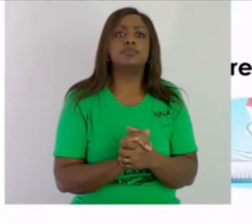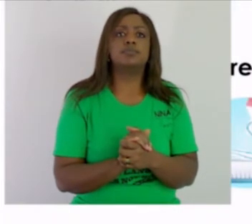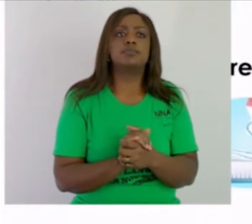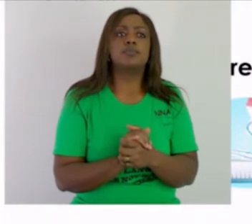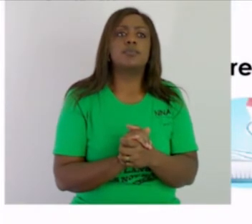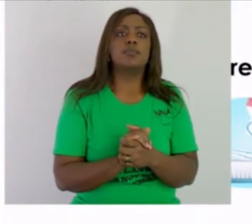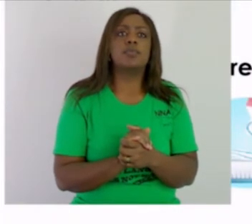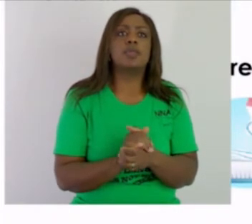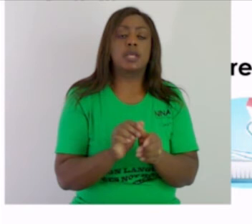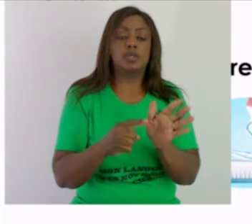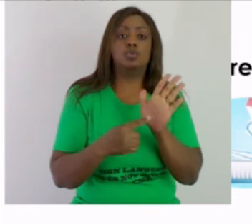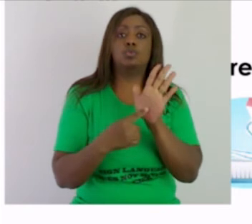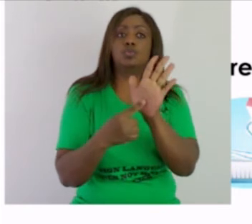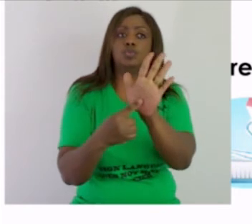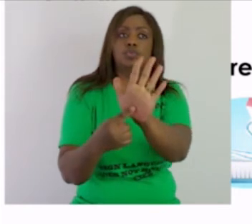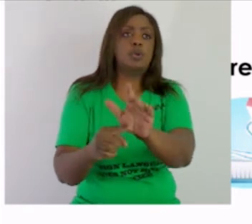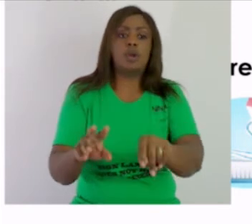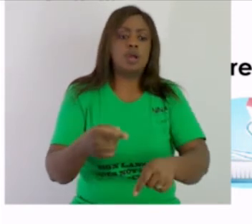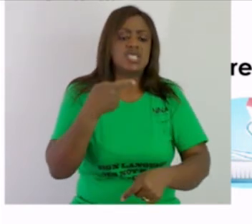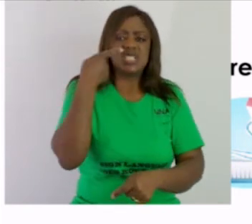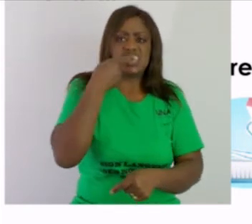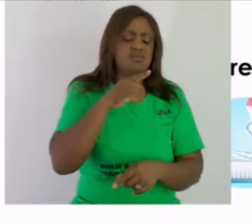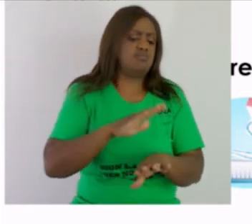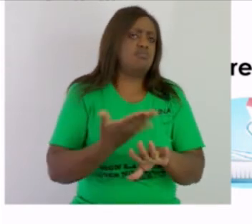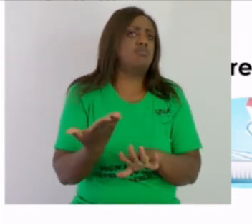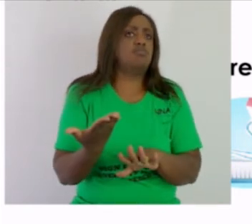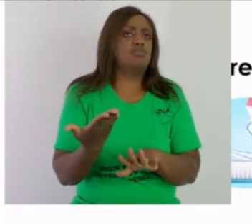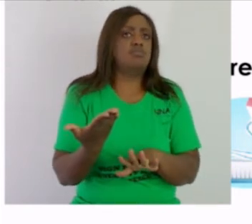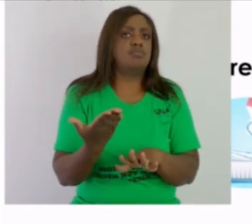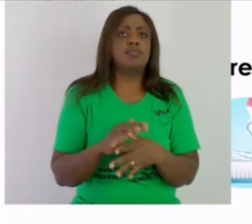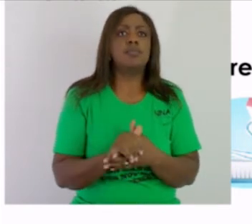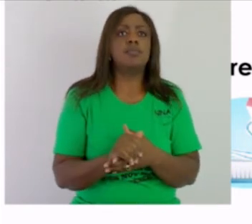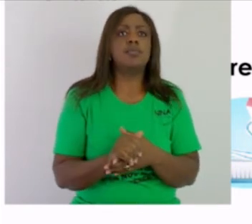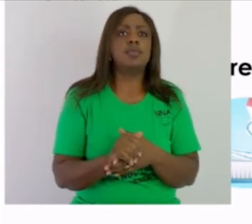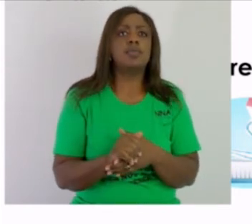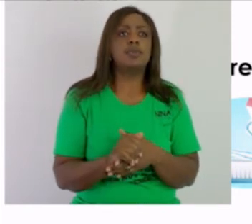We are going to demonstrate the correct teeth brushing techniques.